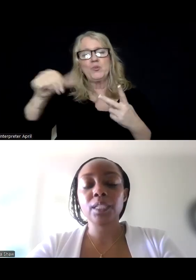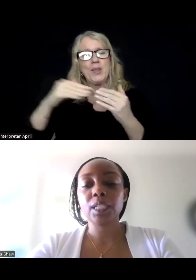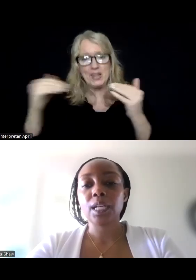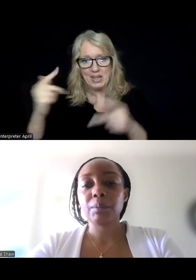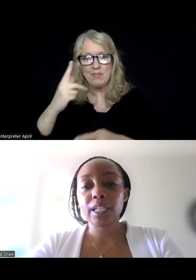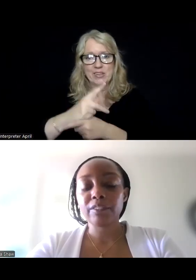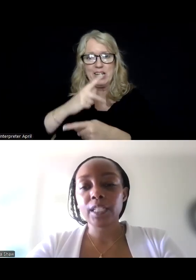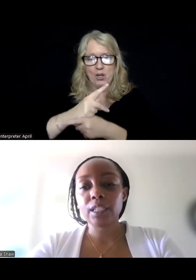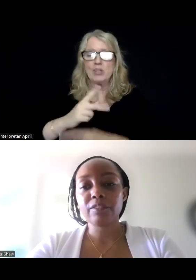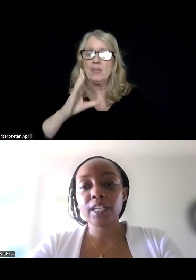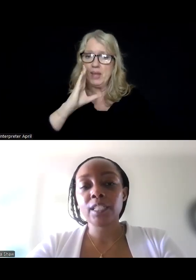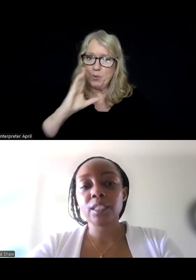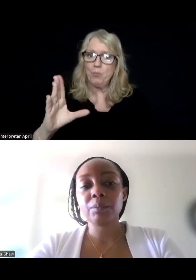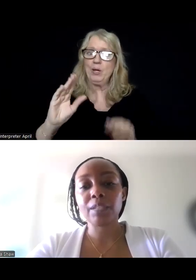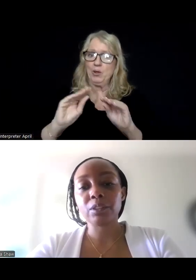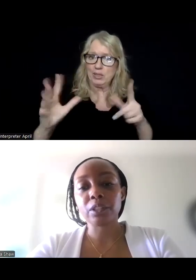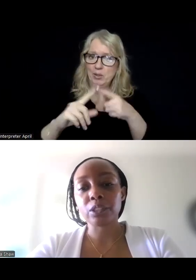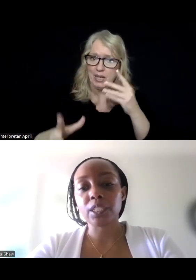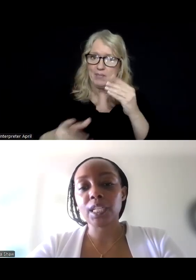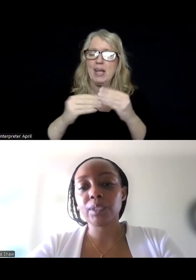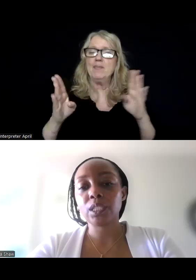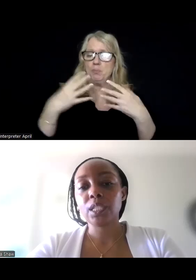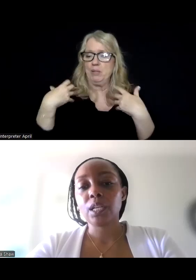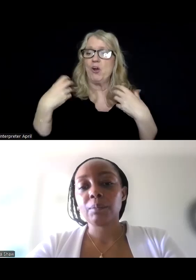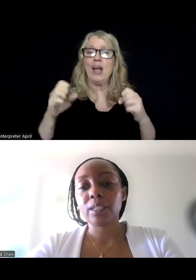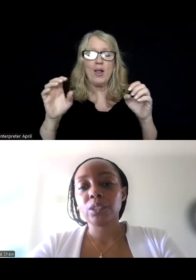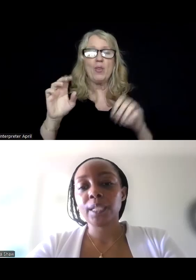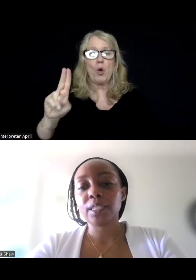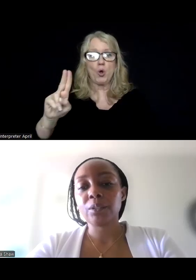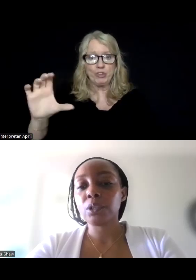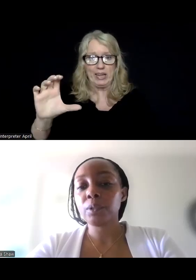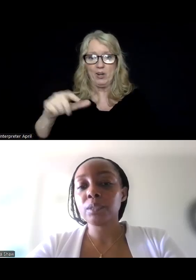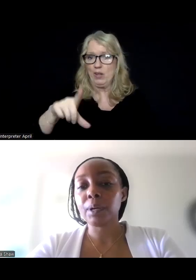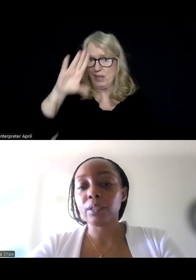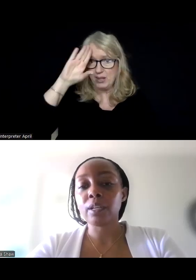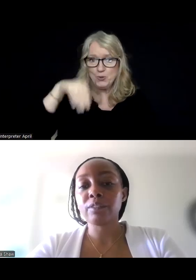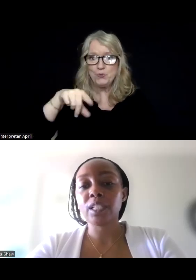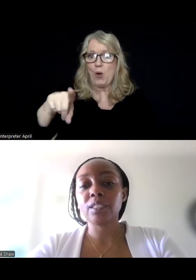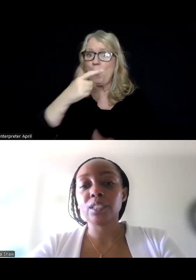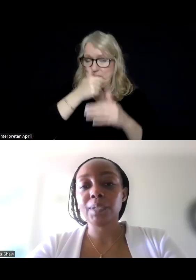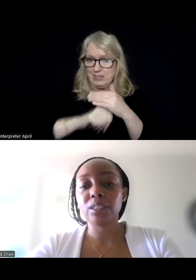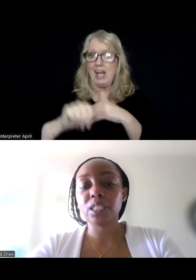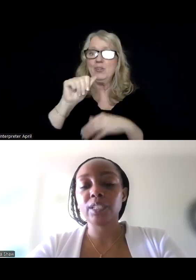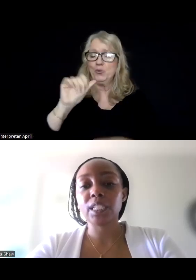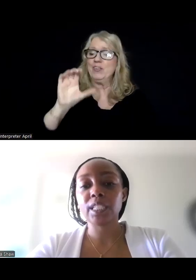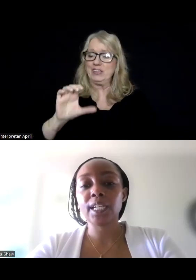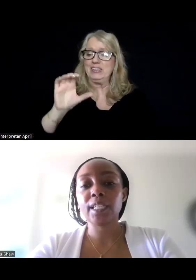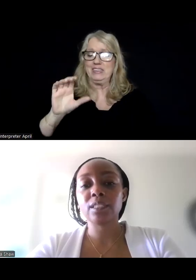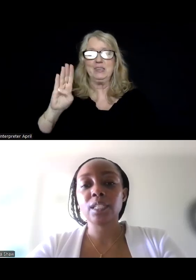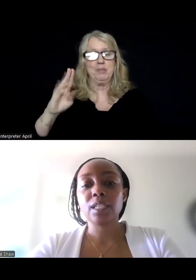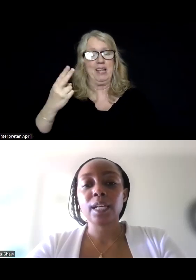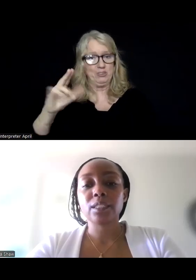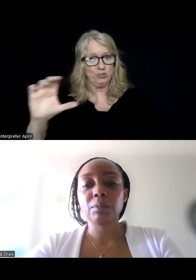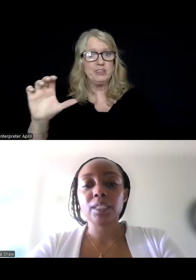going to be clarified and codified is the behavioral health urgent care, which, as you guys now know, is part of the CCBHC criteria